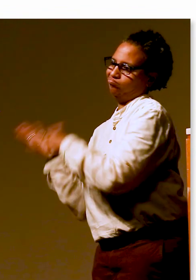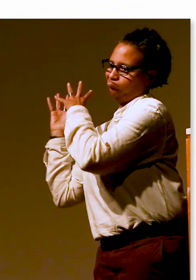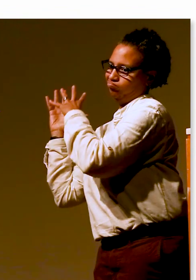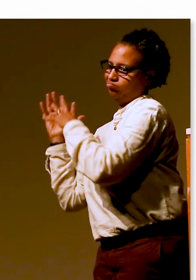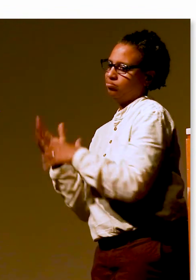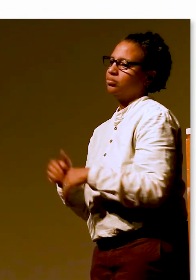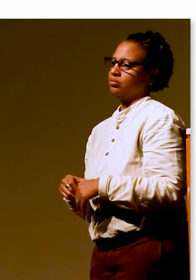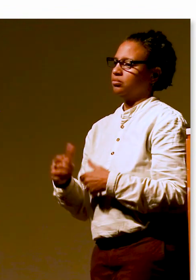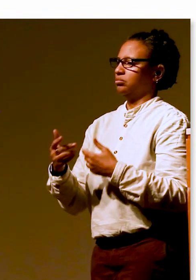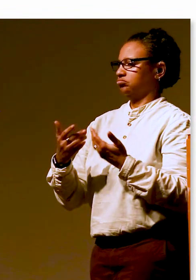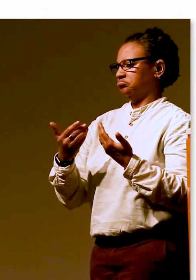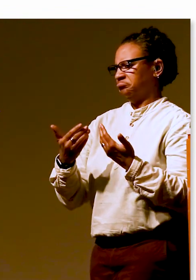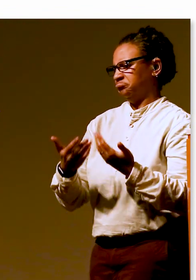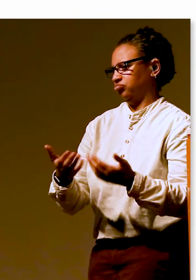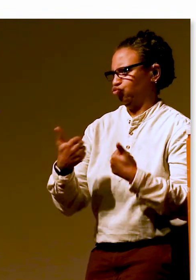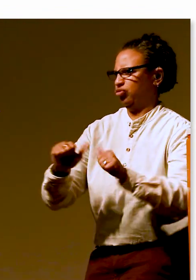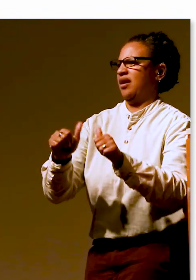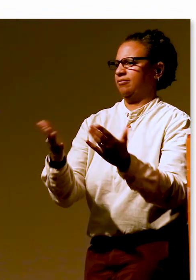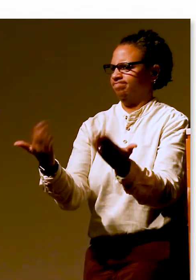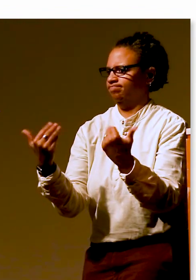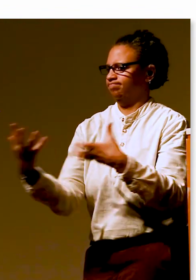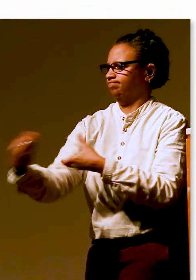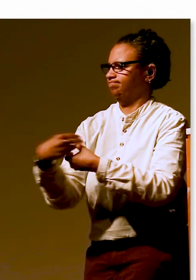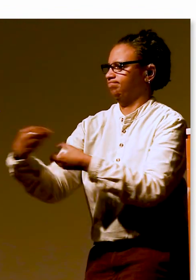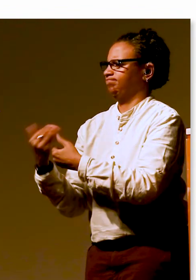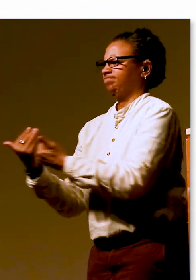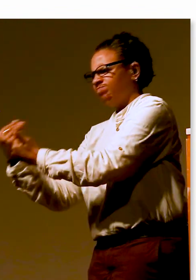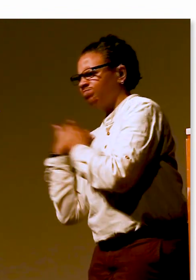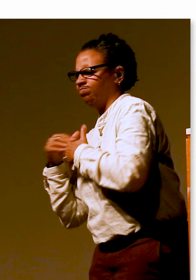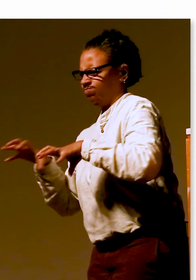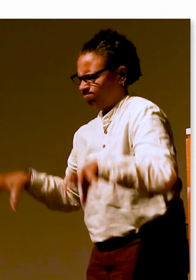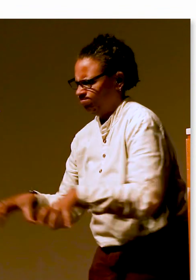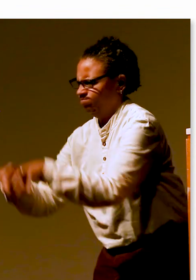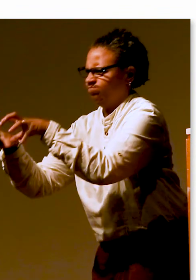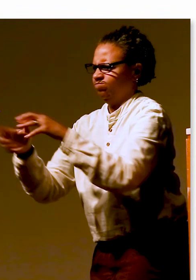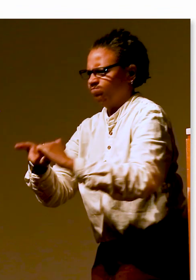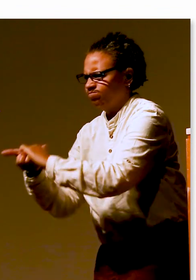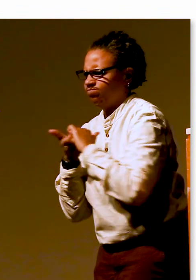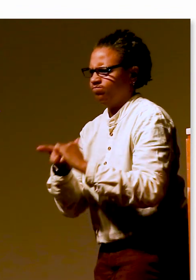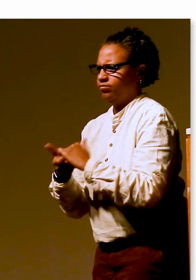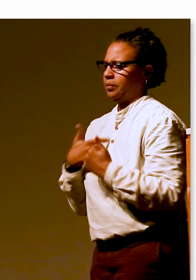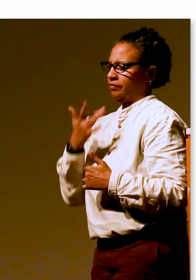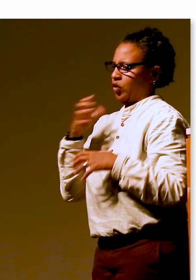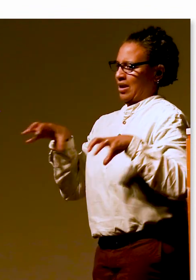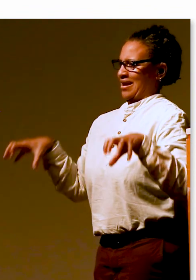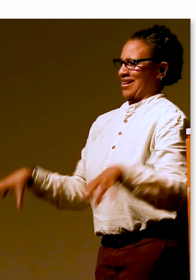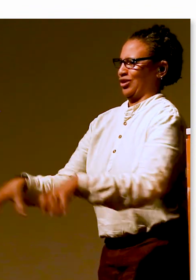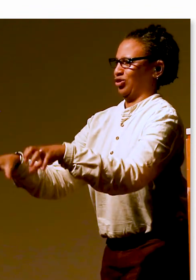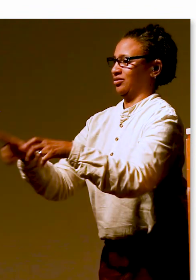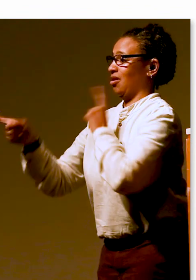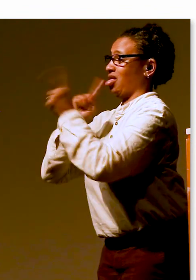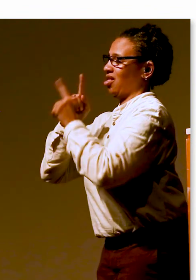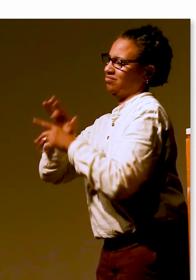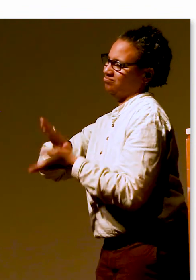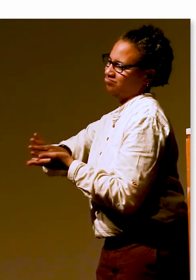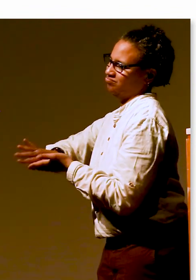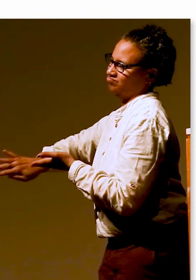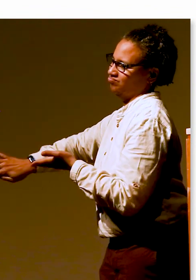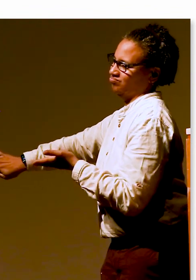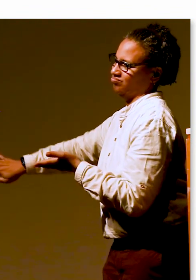our facilities to do something about it, because I like action. Yeah. Does that answer